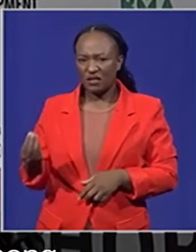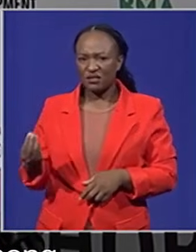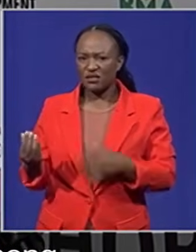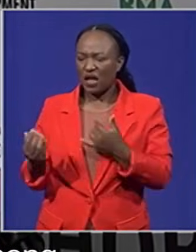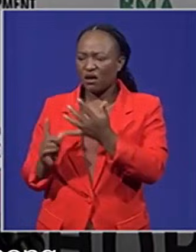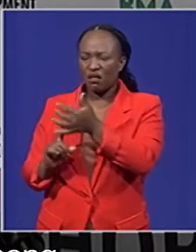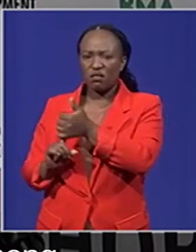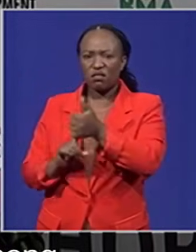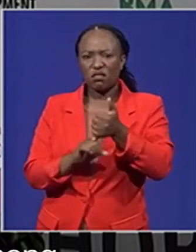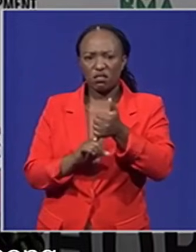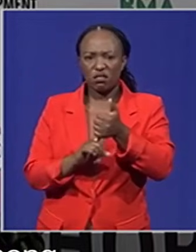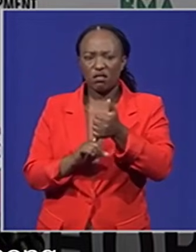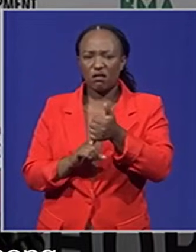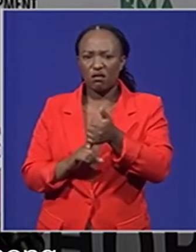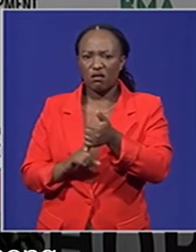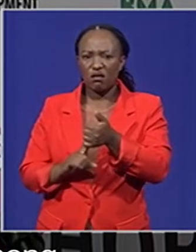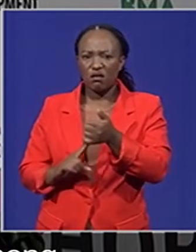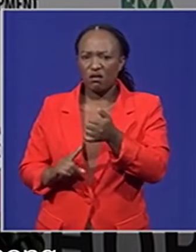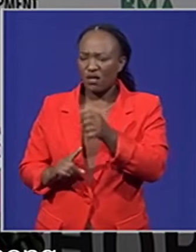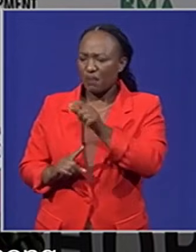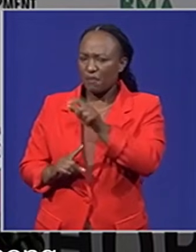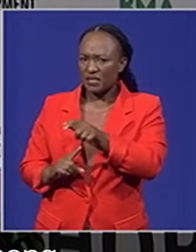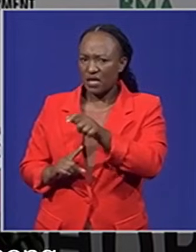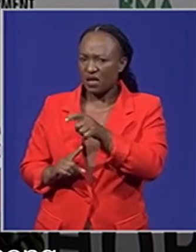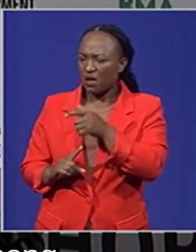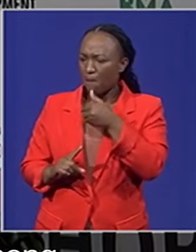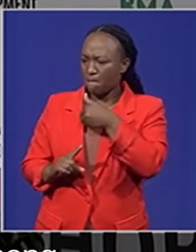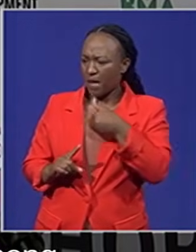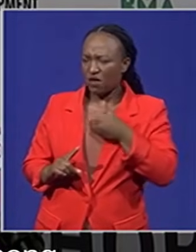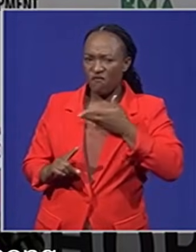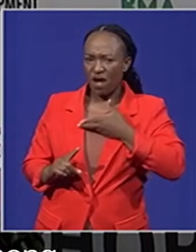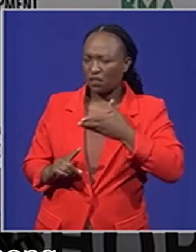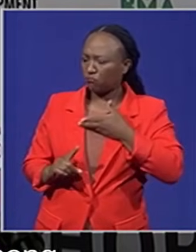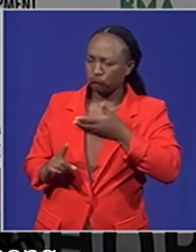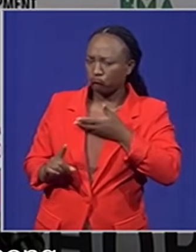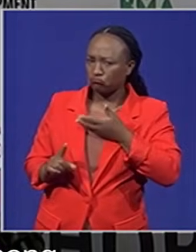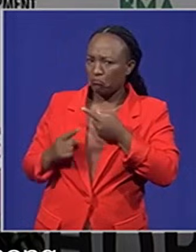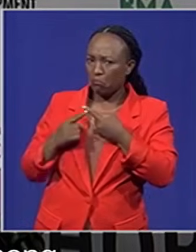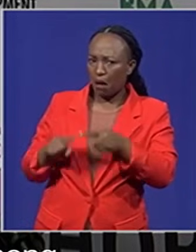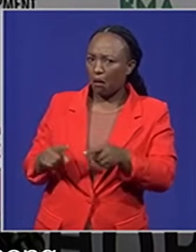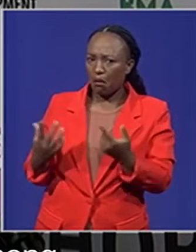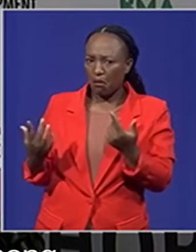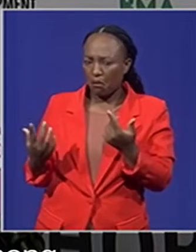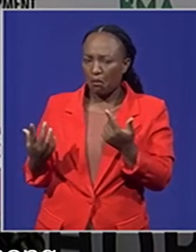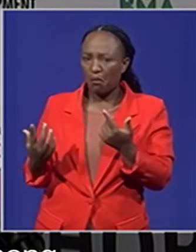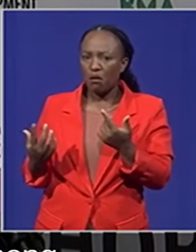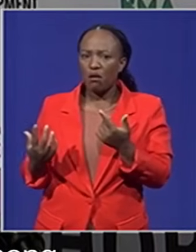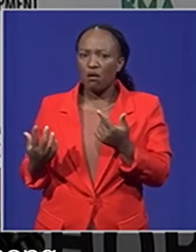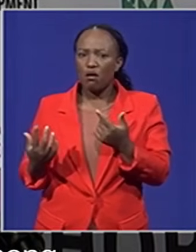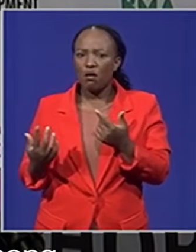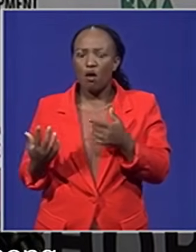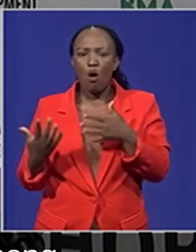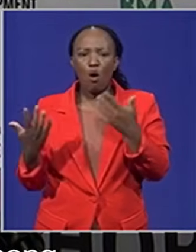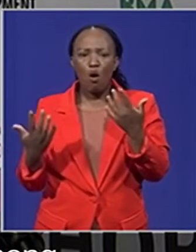no indication of that individual to be the parent of that child. But secondly, it was not even an indication that